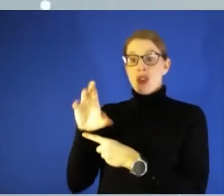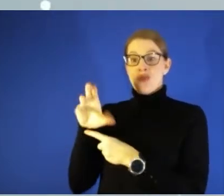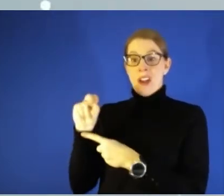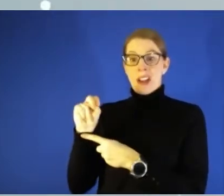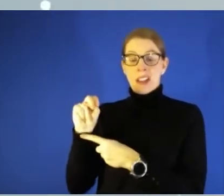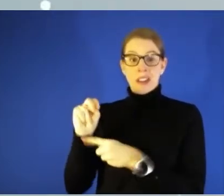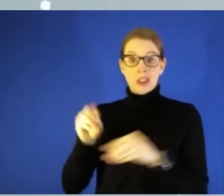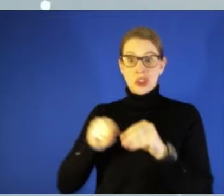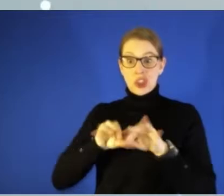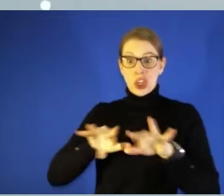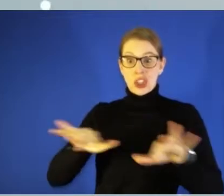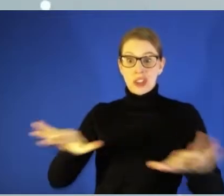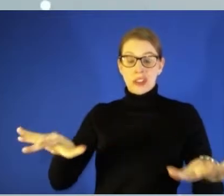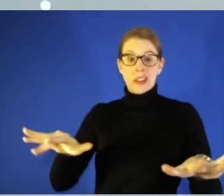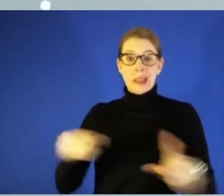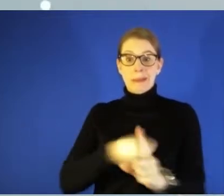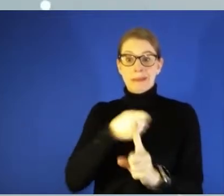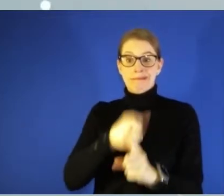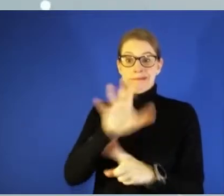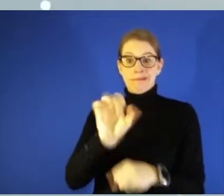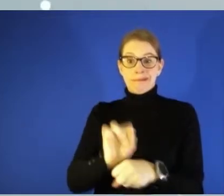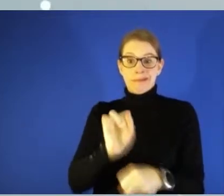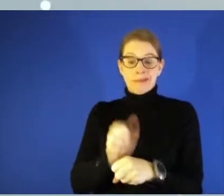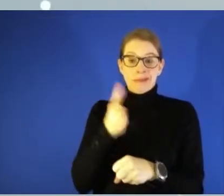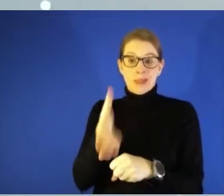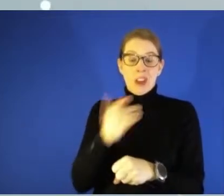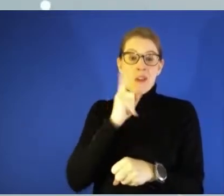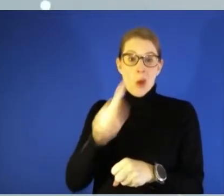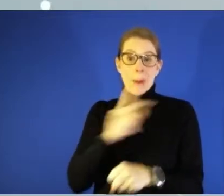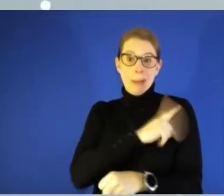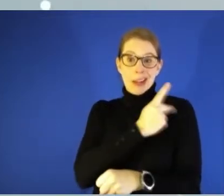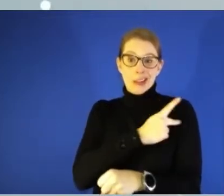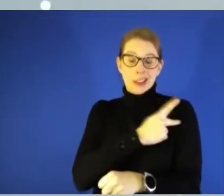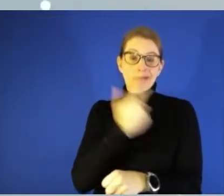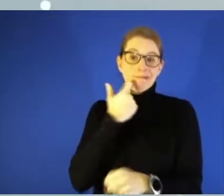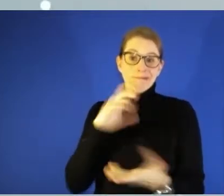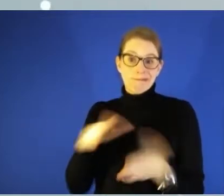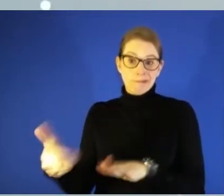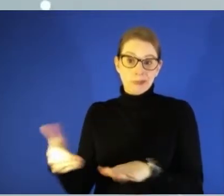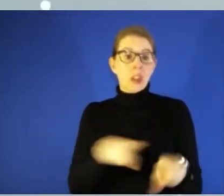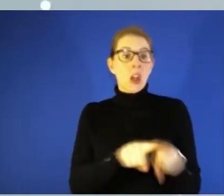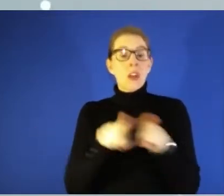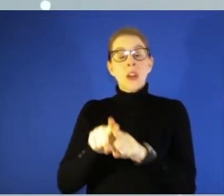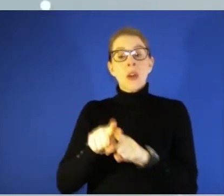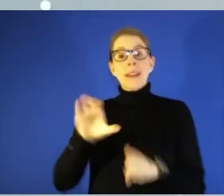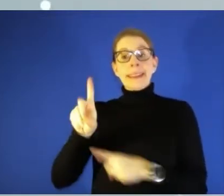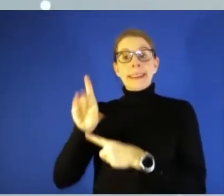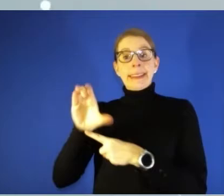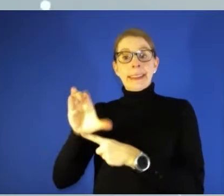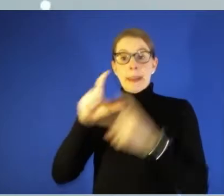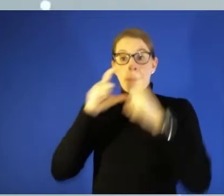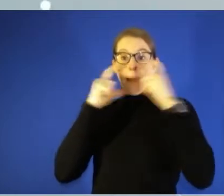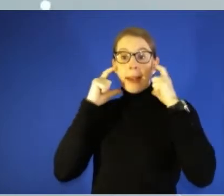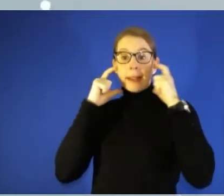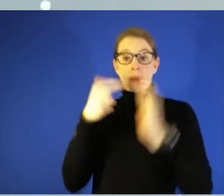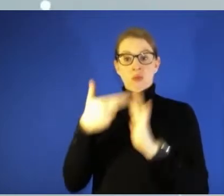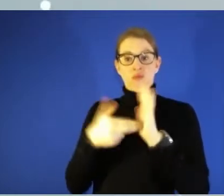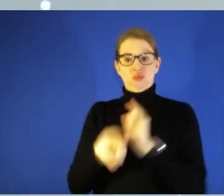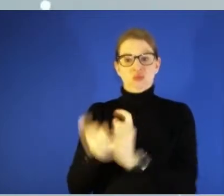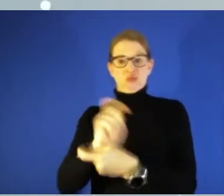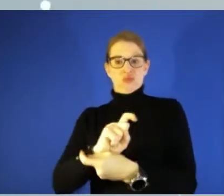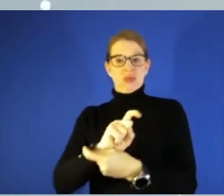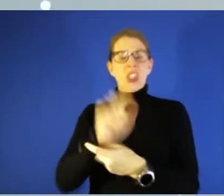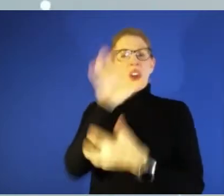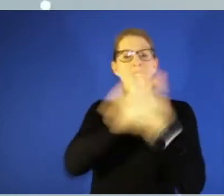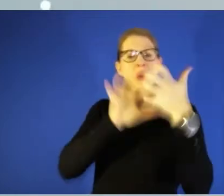do there, caring for our deceased patients. Also, changes to the CDC's masking guidelines can be confusing. So Amanda